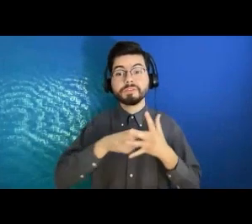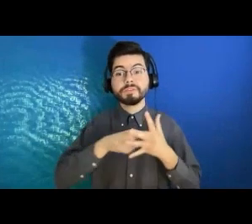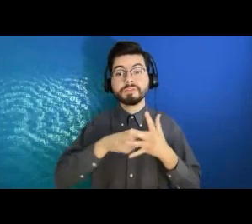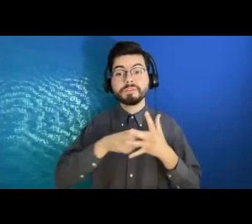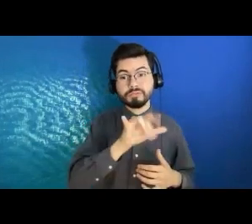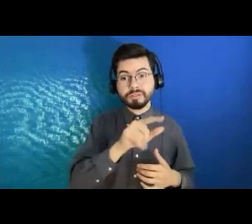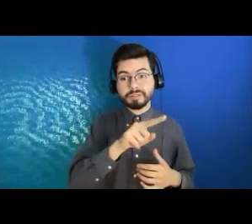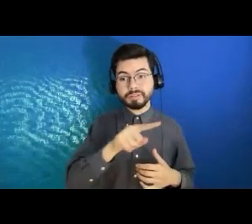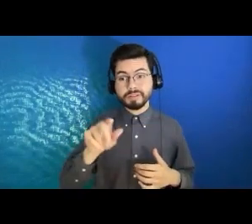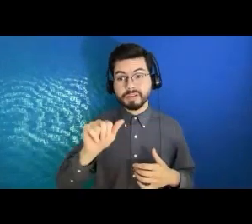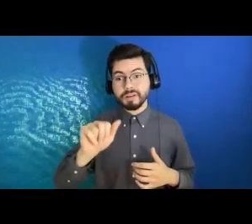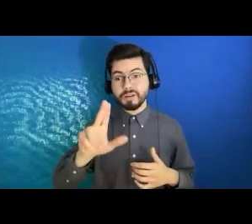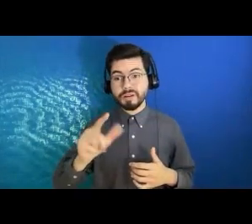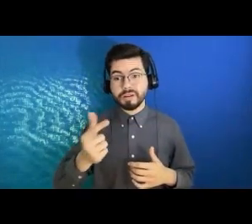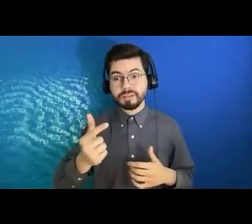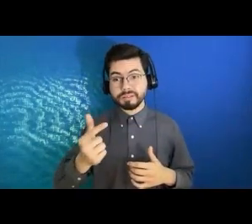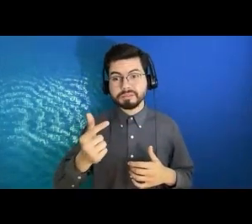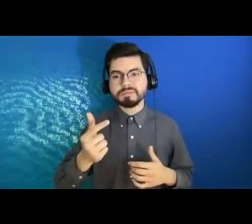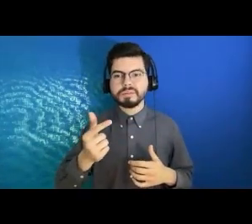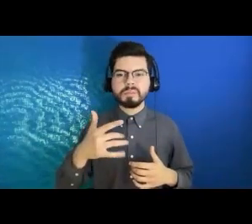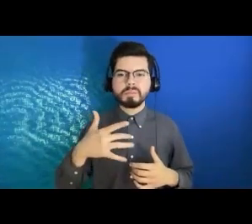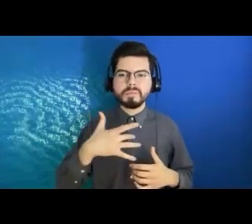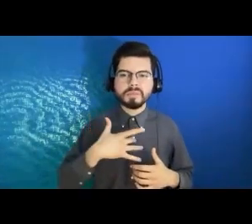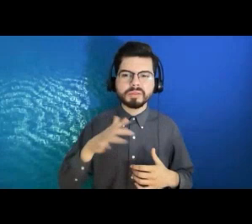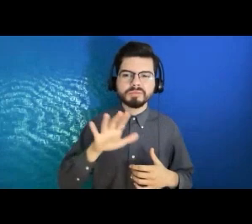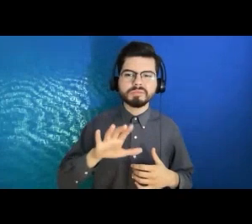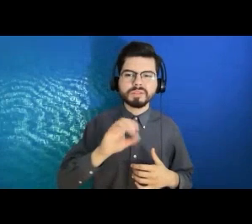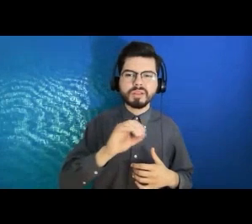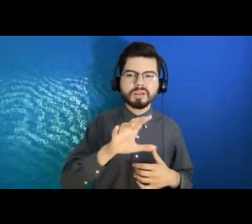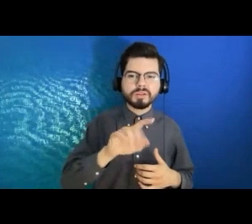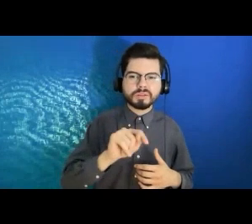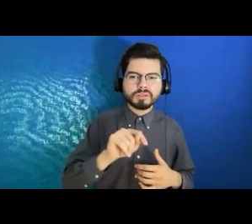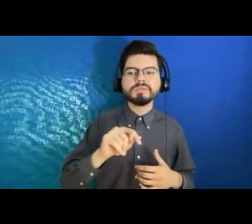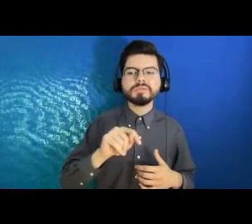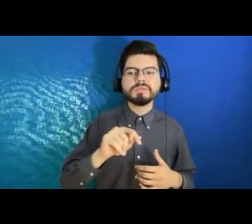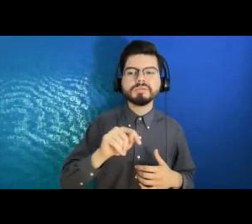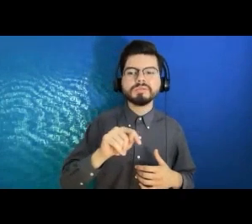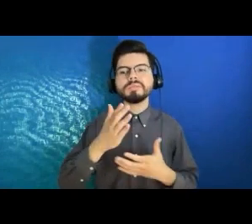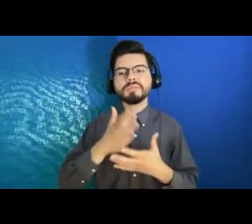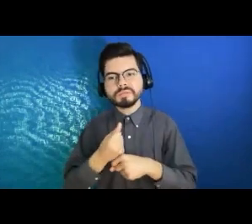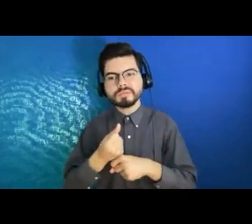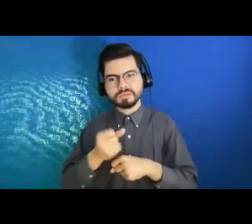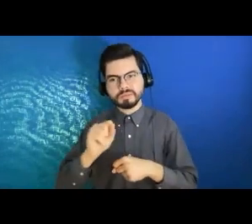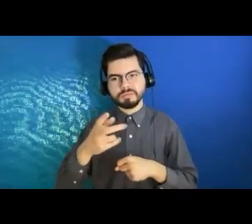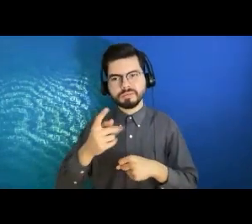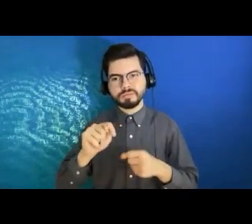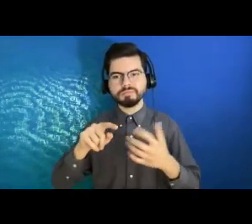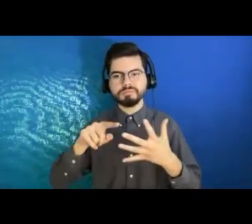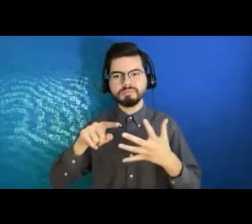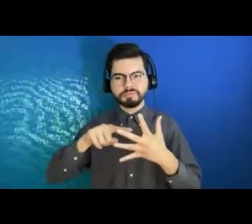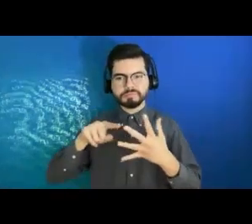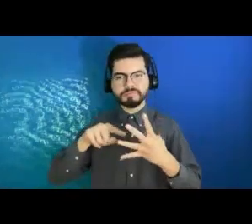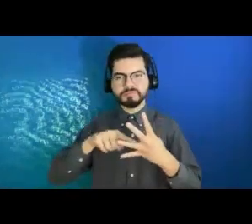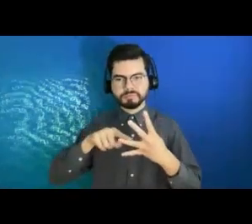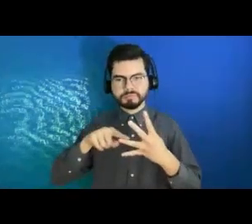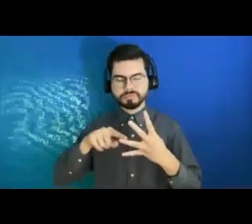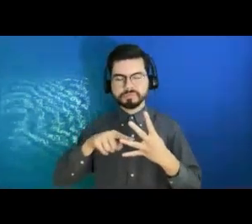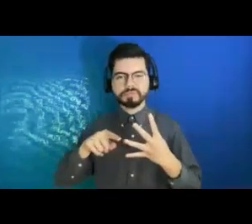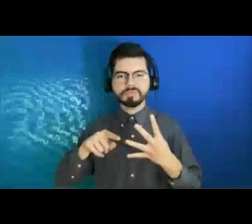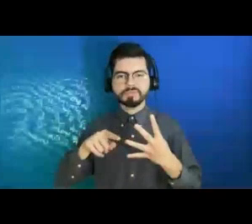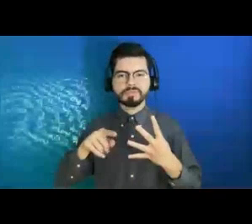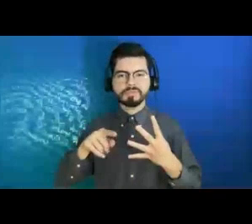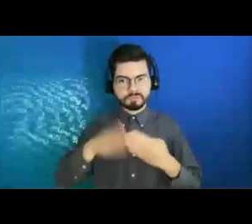sometimes into early October. Some years, most years are done by mid-September. And these moths are only found at very remote